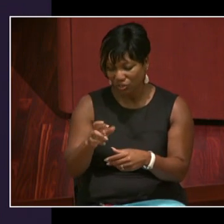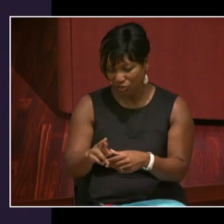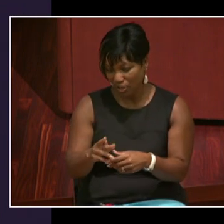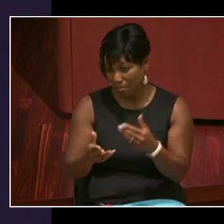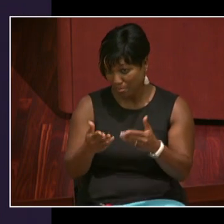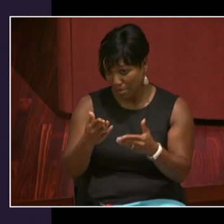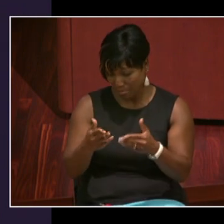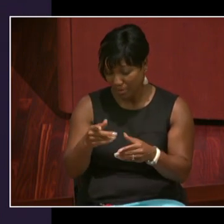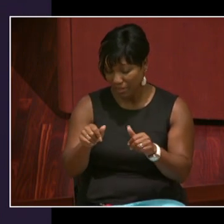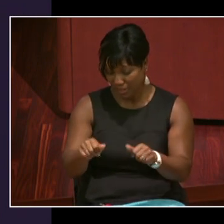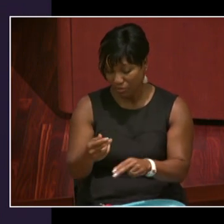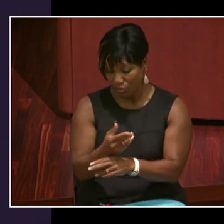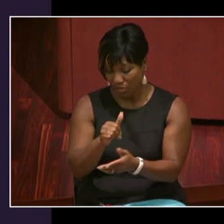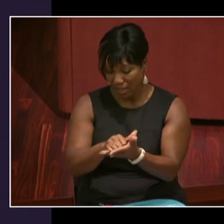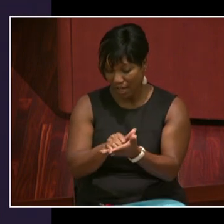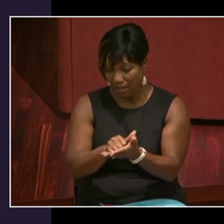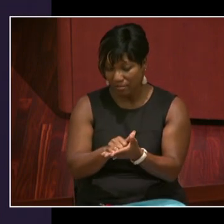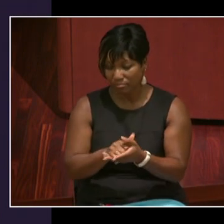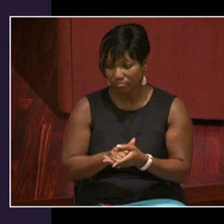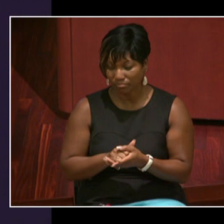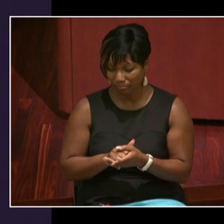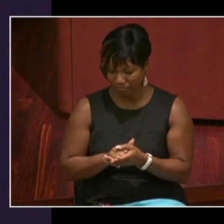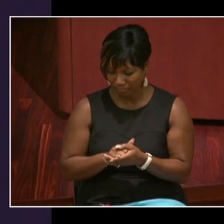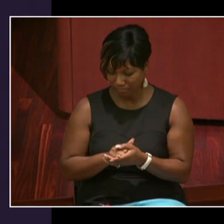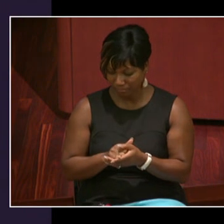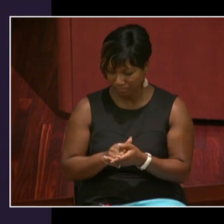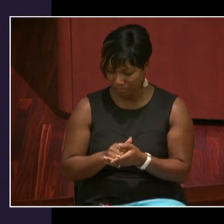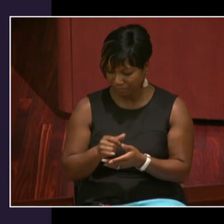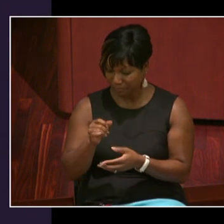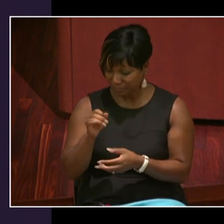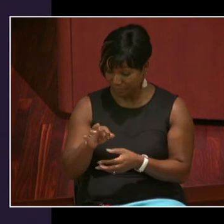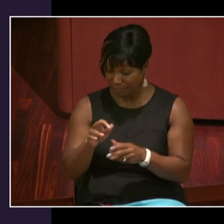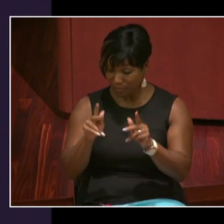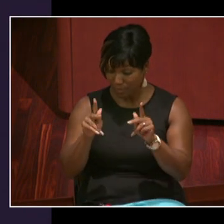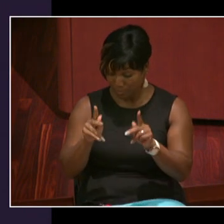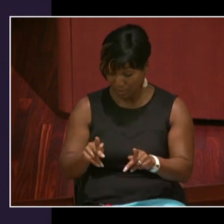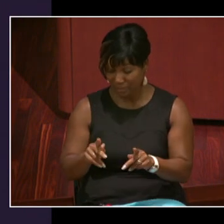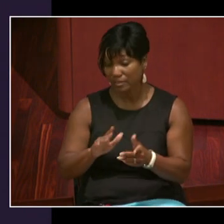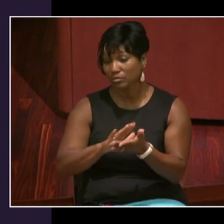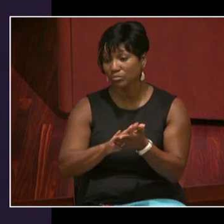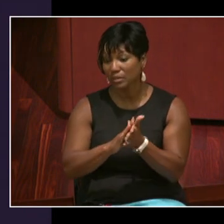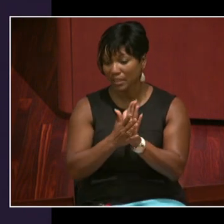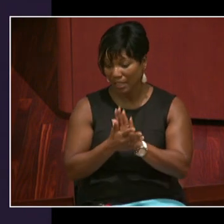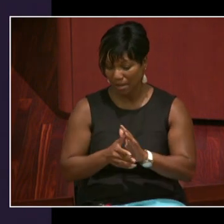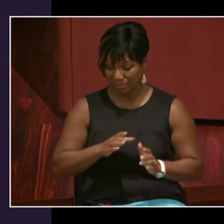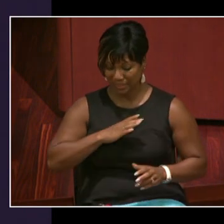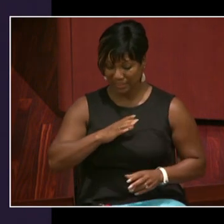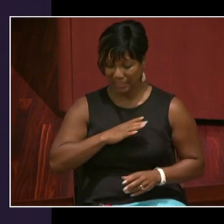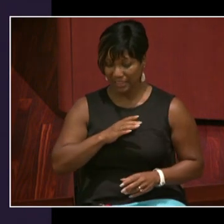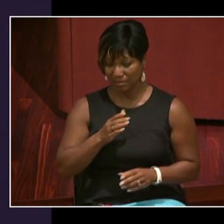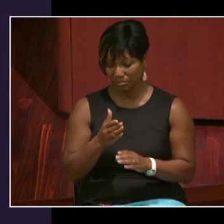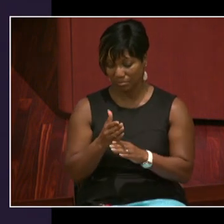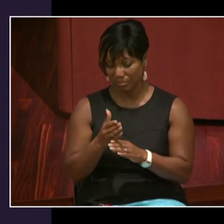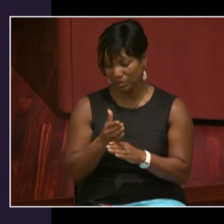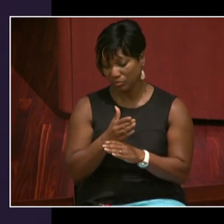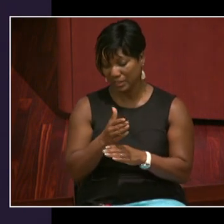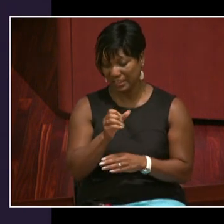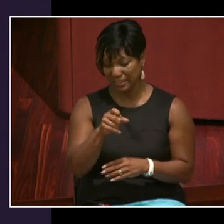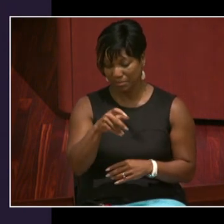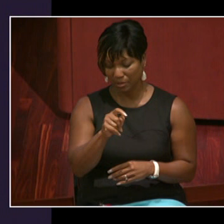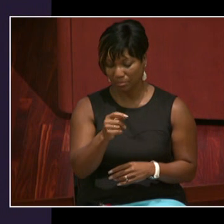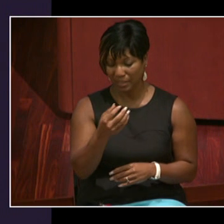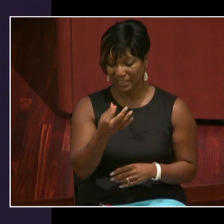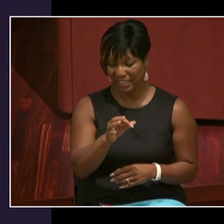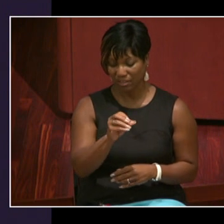information. If the individual that you're seeking became naturalized between September of 1906 and August of